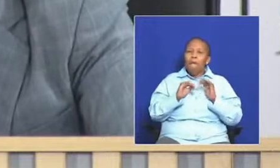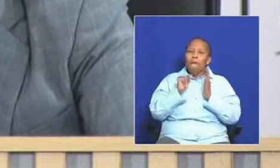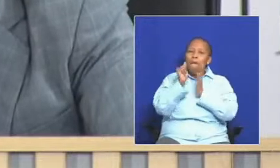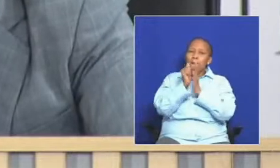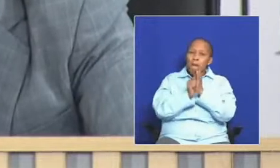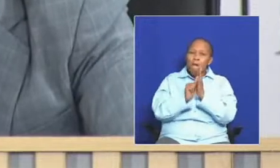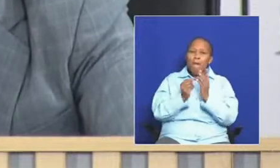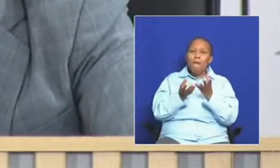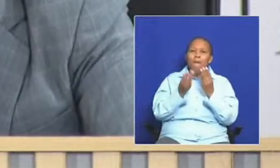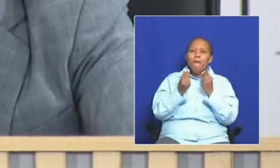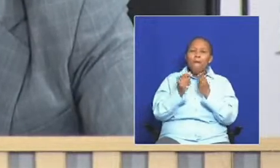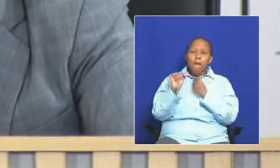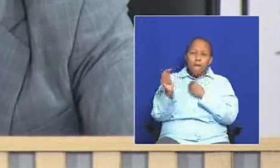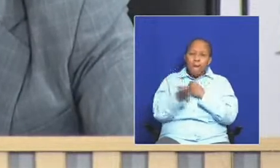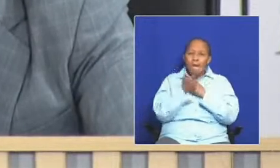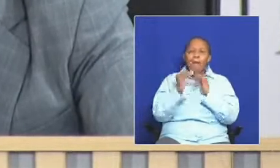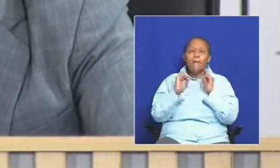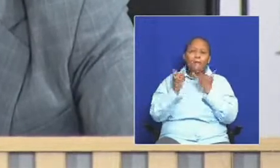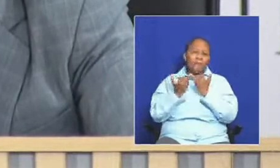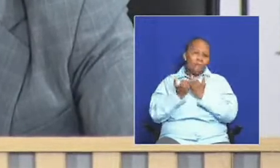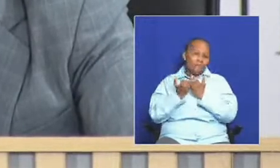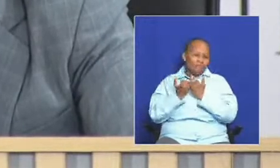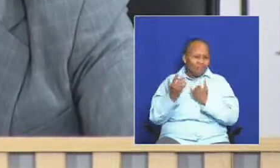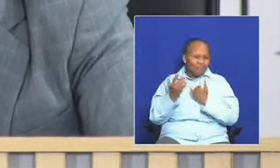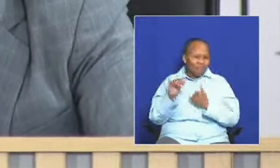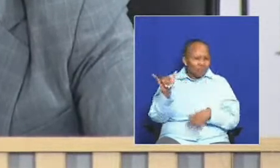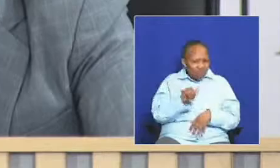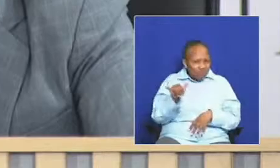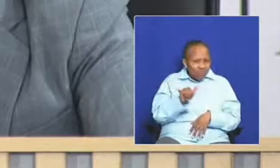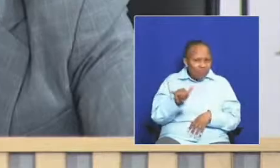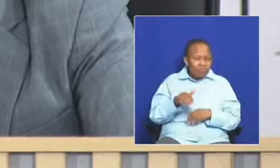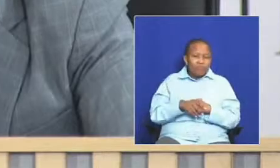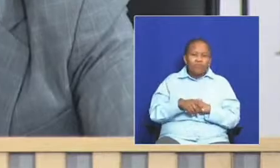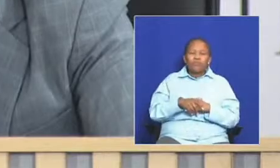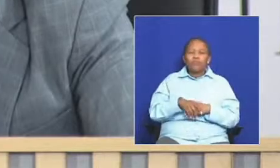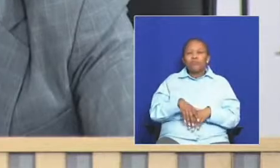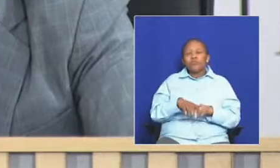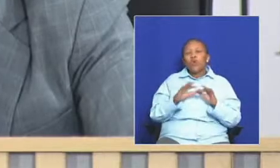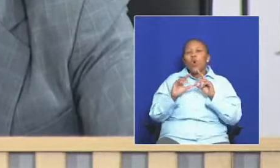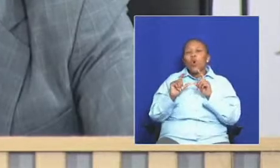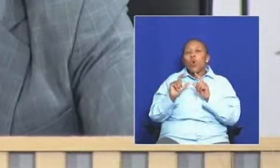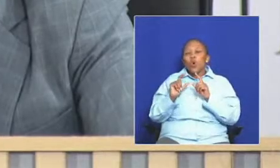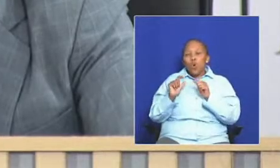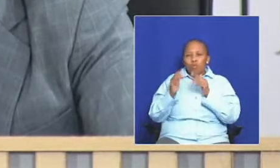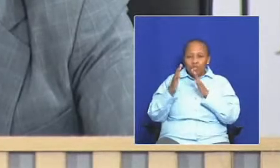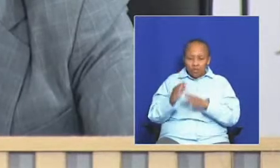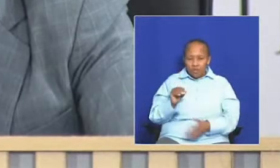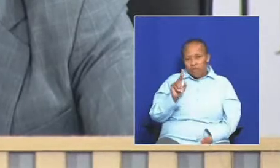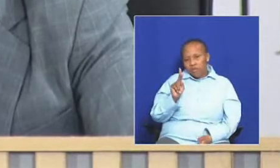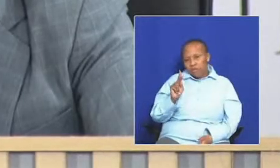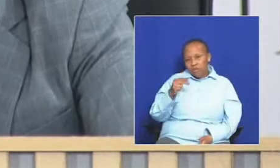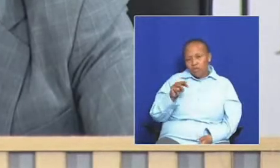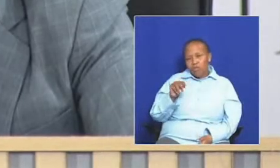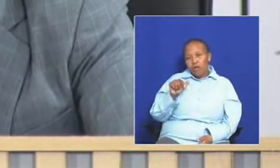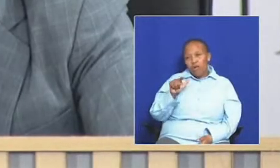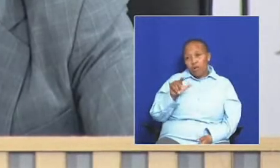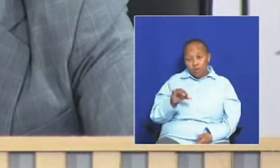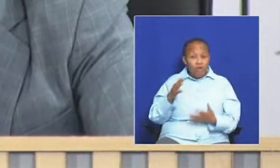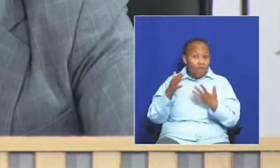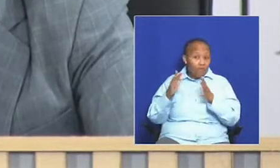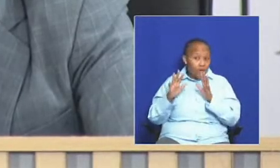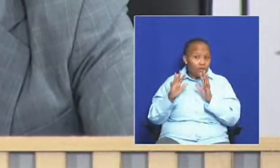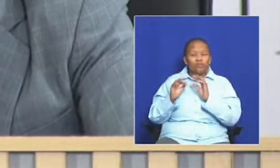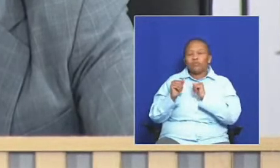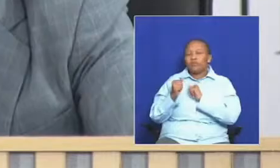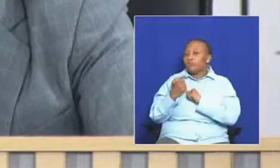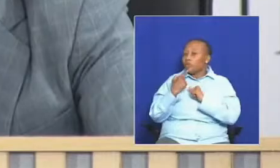morning, Commissioner Kumalo pointed out to you, was it yesterday, previous engagement about your companies. There is one